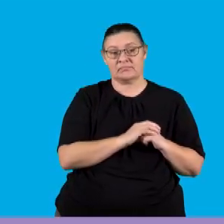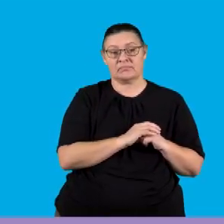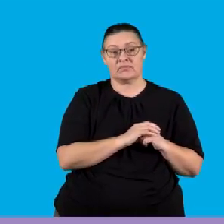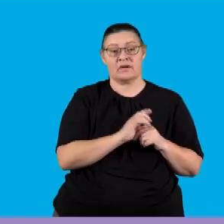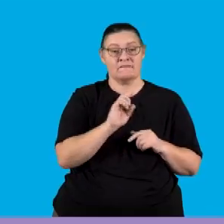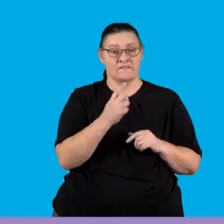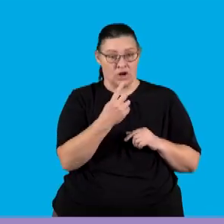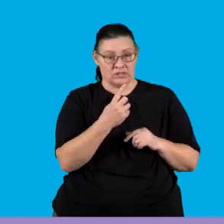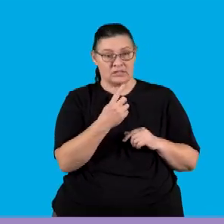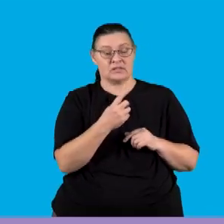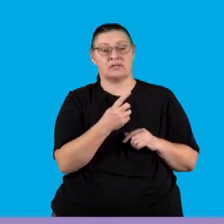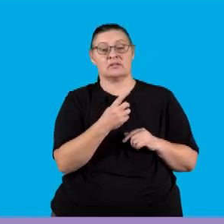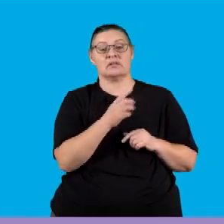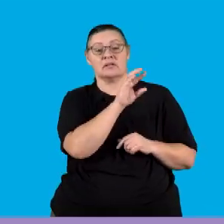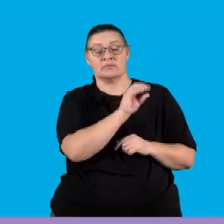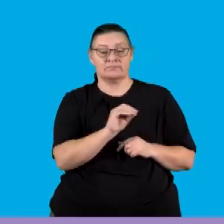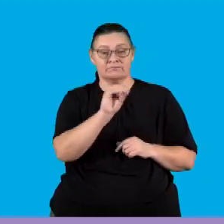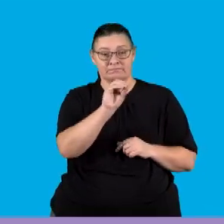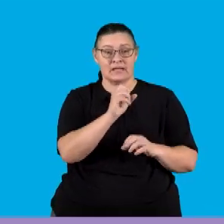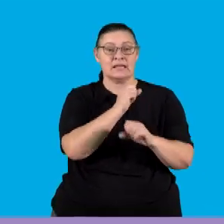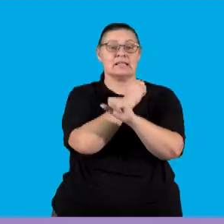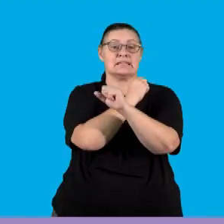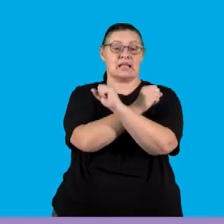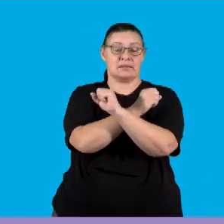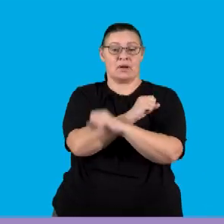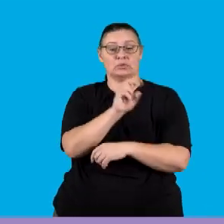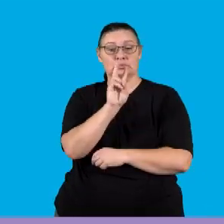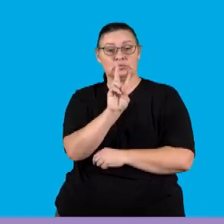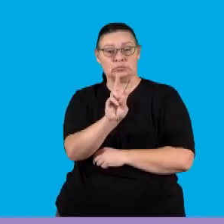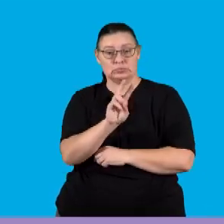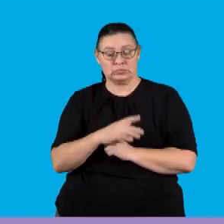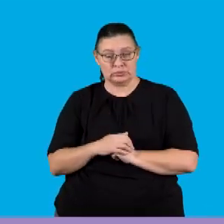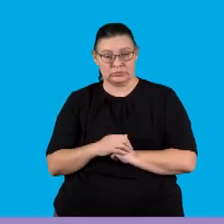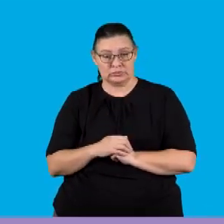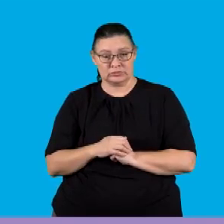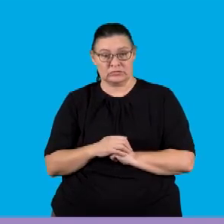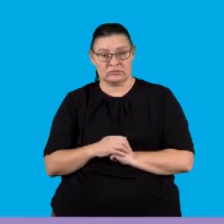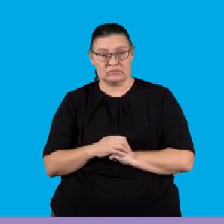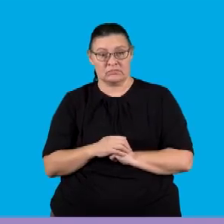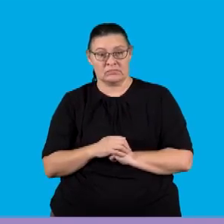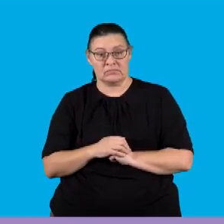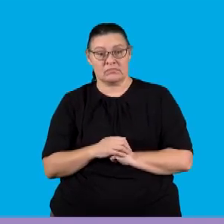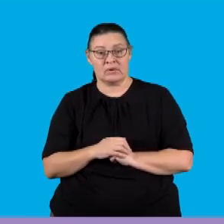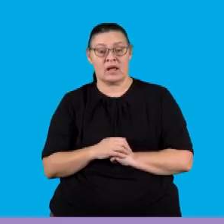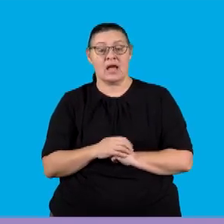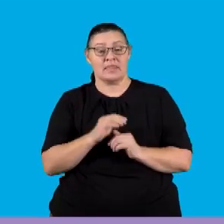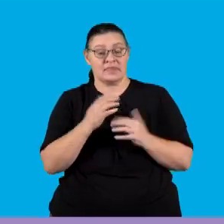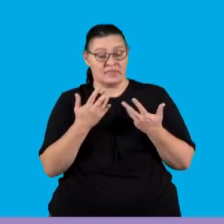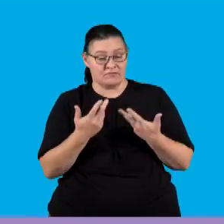15. So these input values are first going to be multiplied by